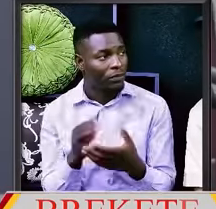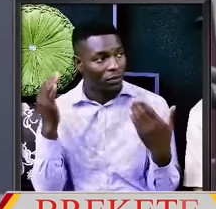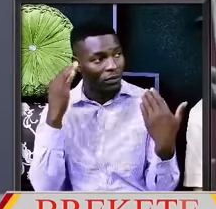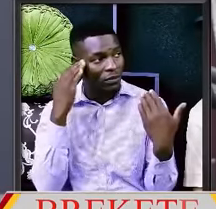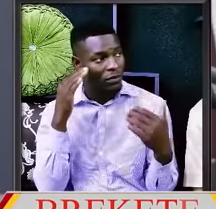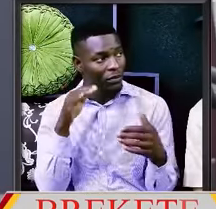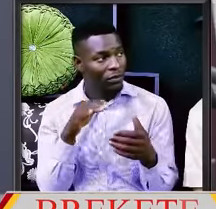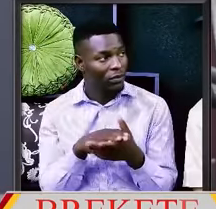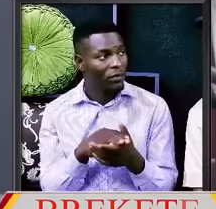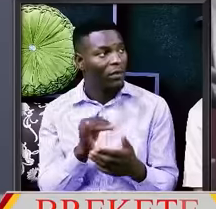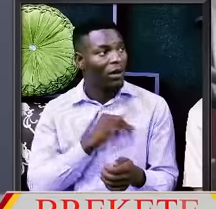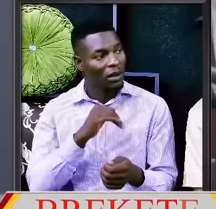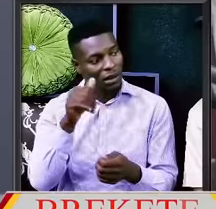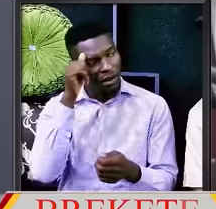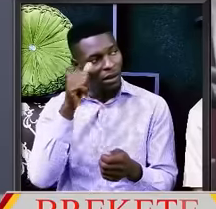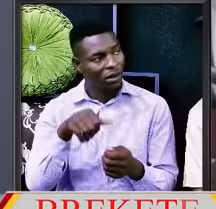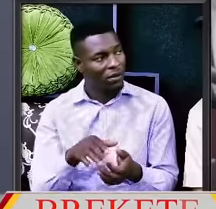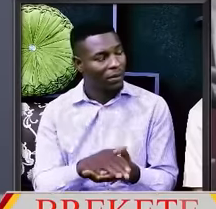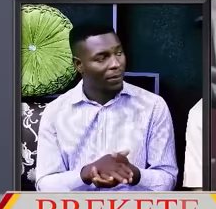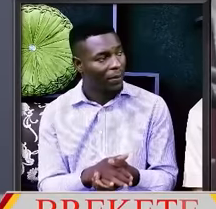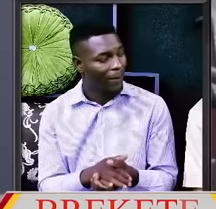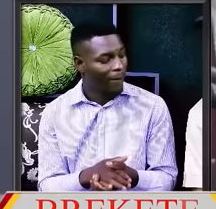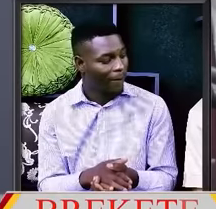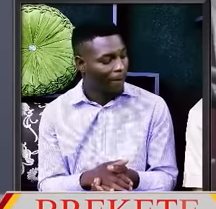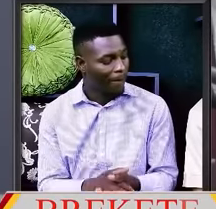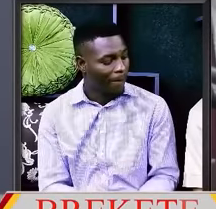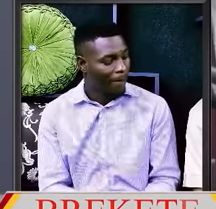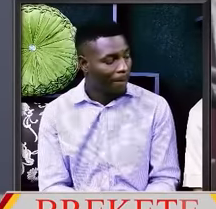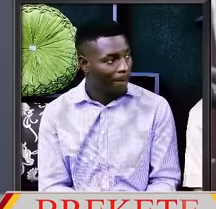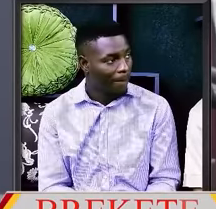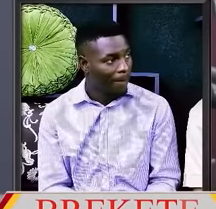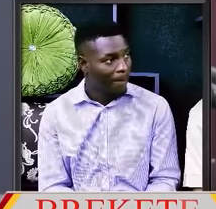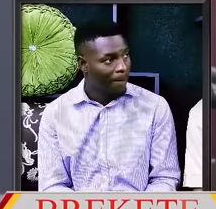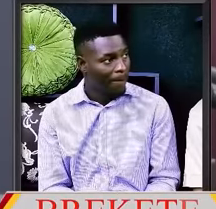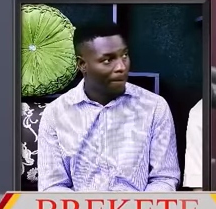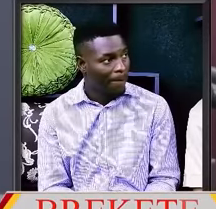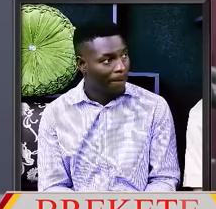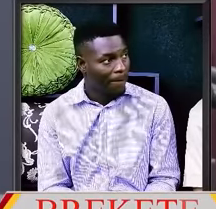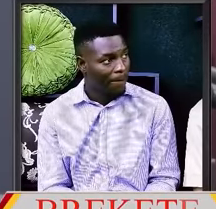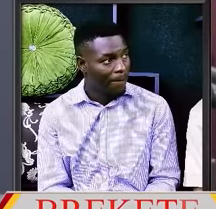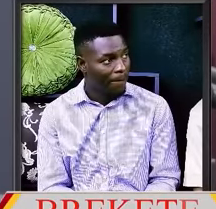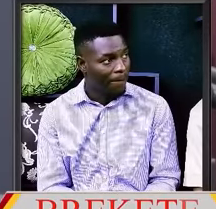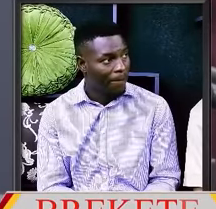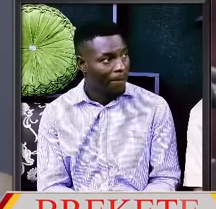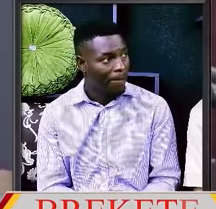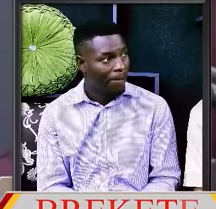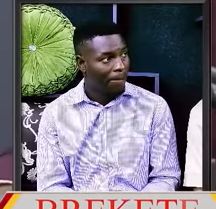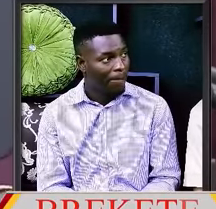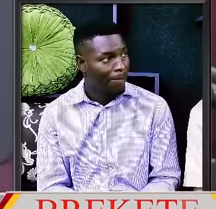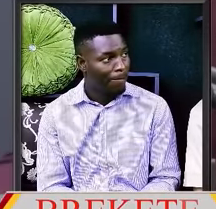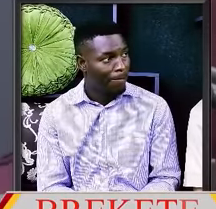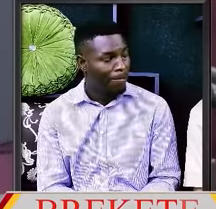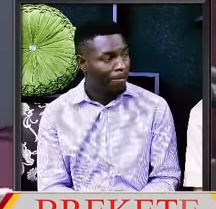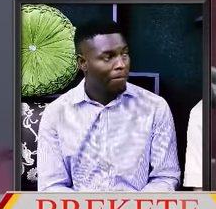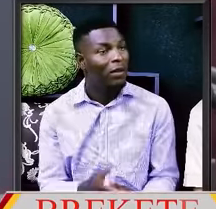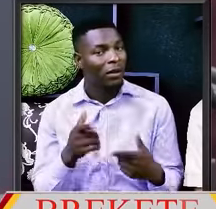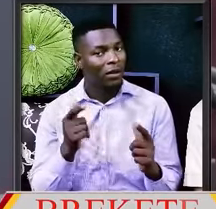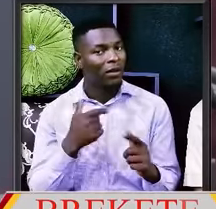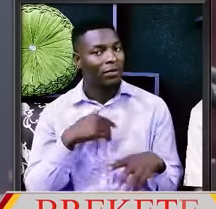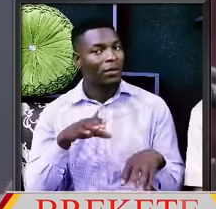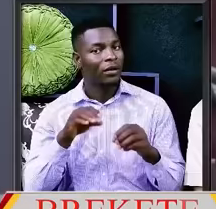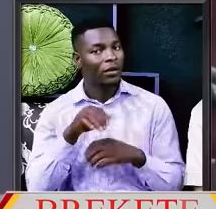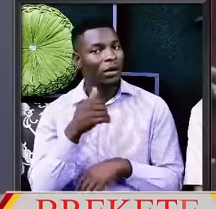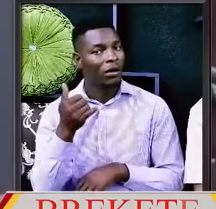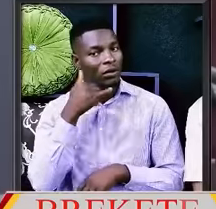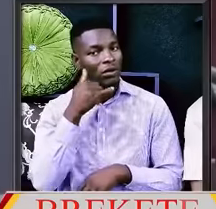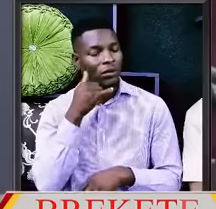Hello? I remember. Hello? Yeah. Good. Hello? You make a take on the doctor.